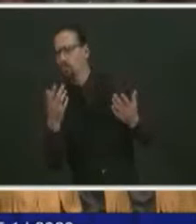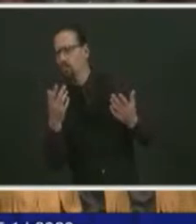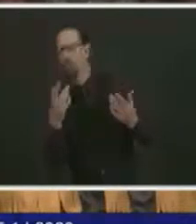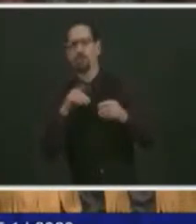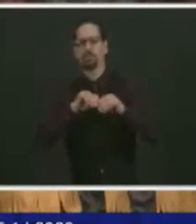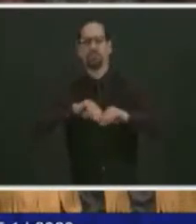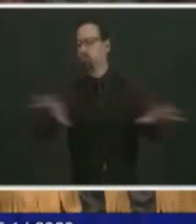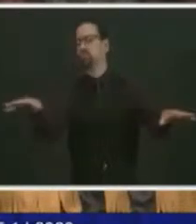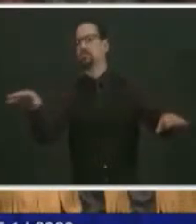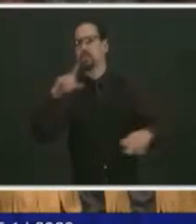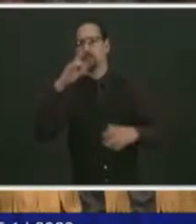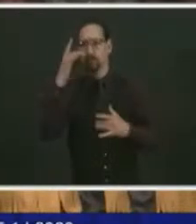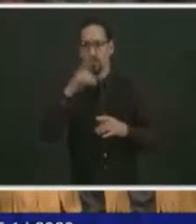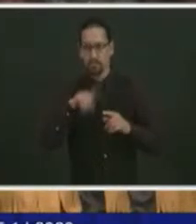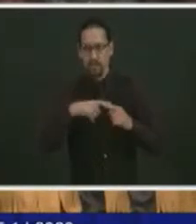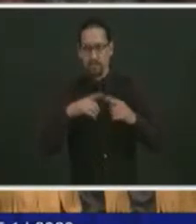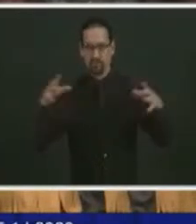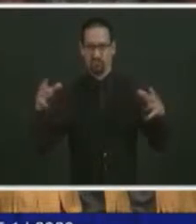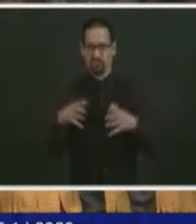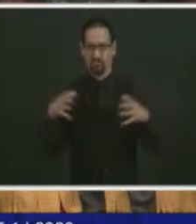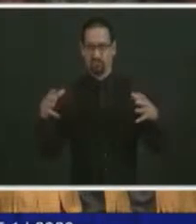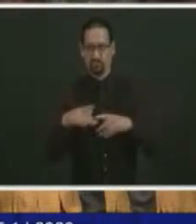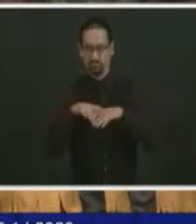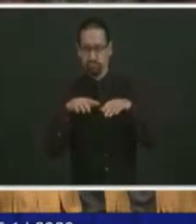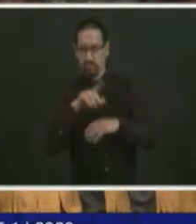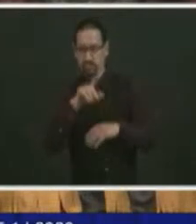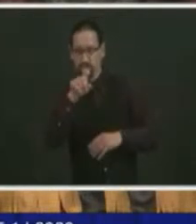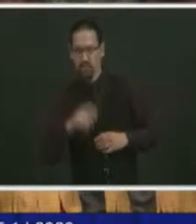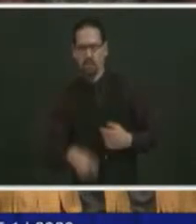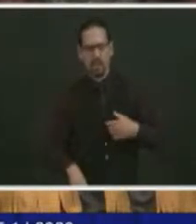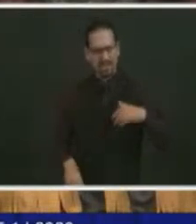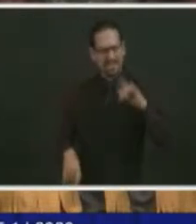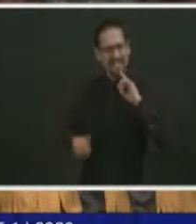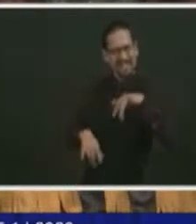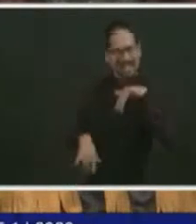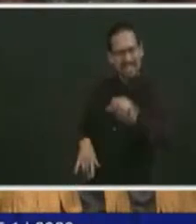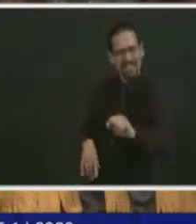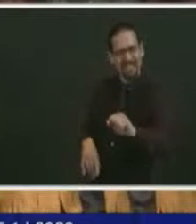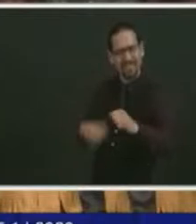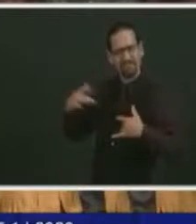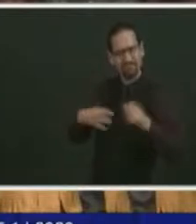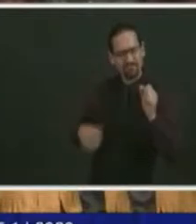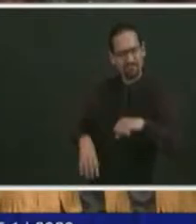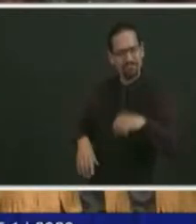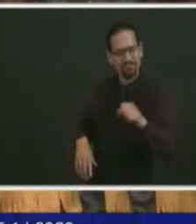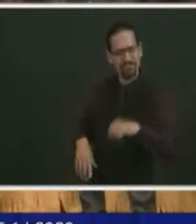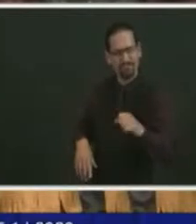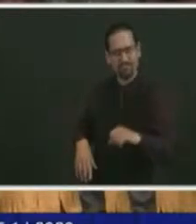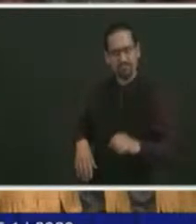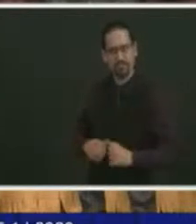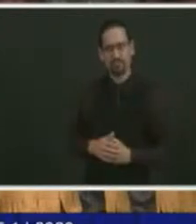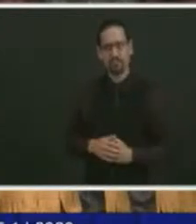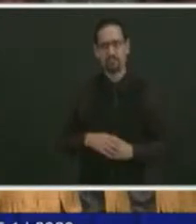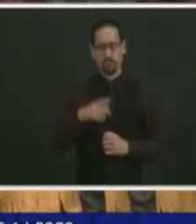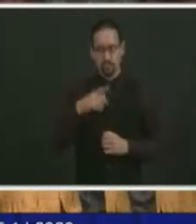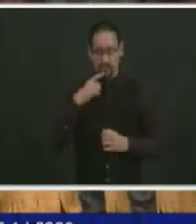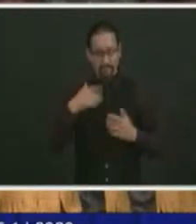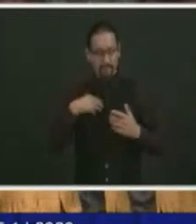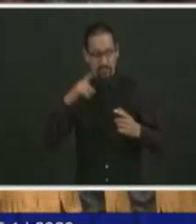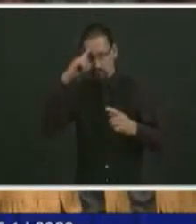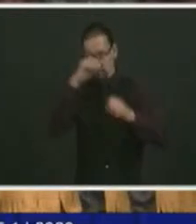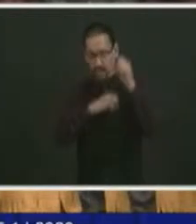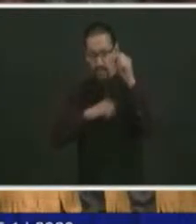gathering? Yes. On Friday, and there might be another one. I mean, is there any strategy in place, or is it just watch and see if those people start getting